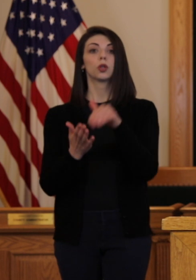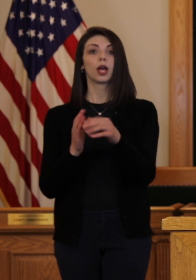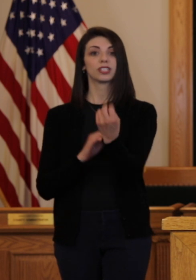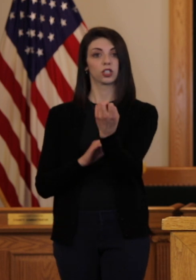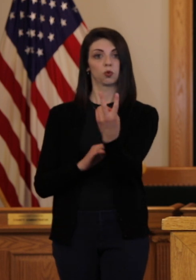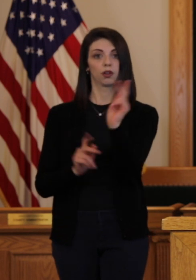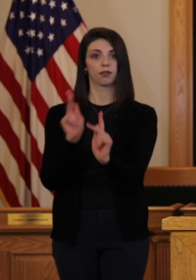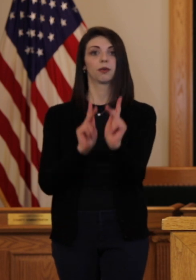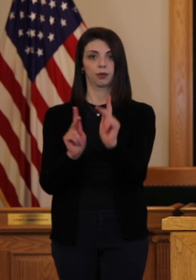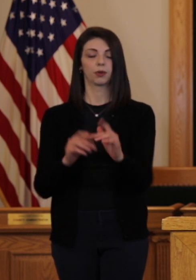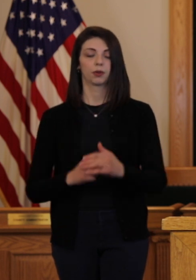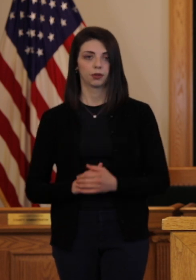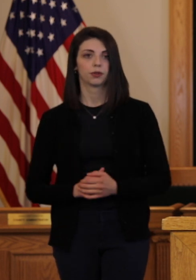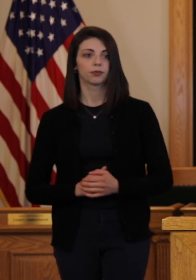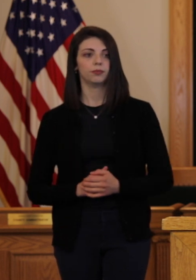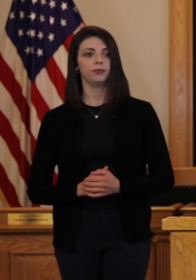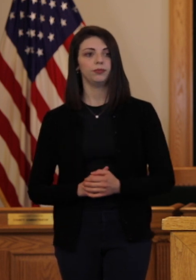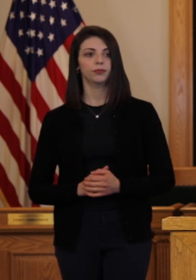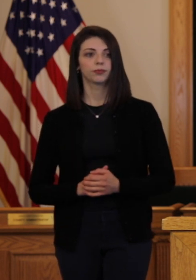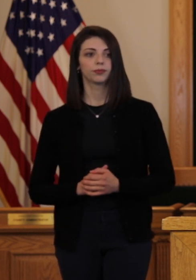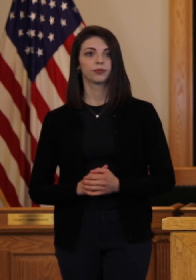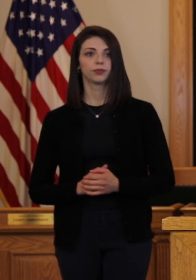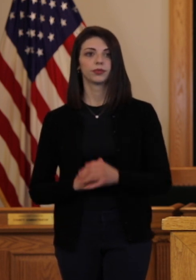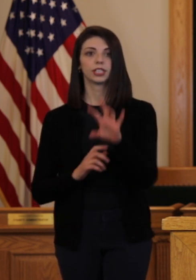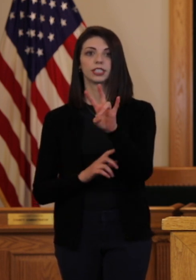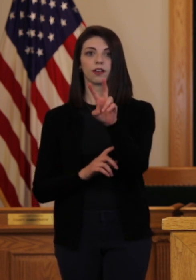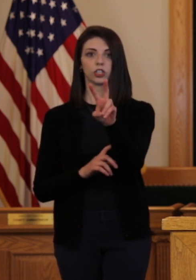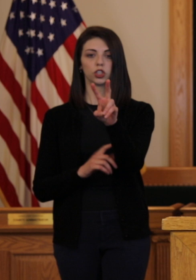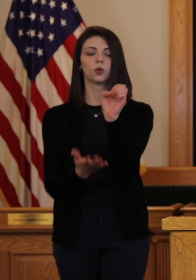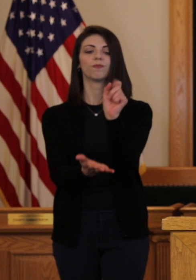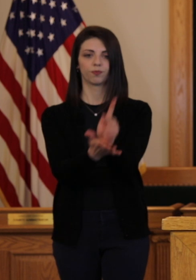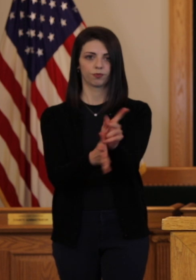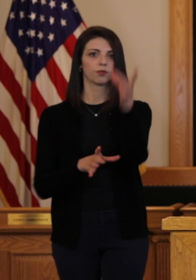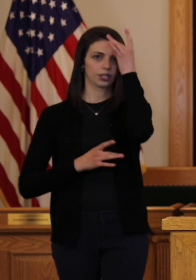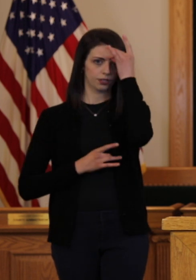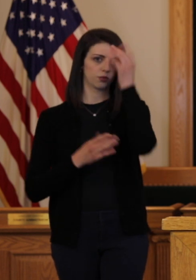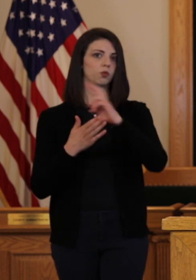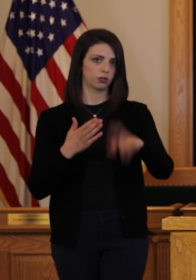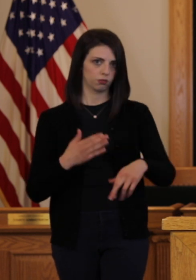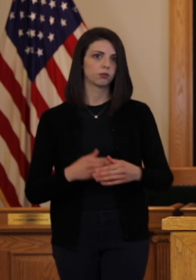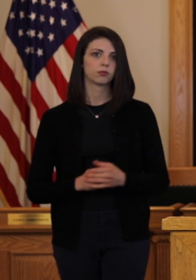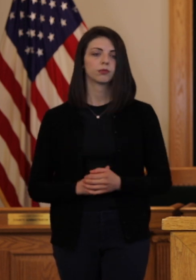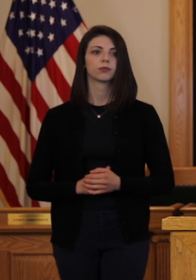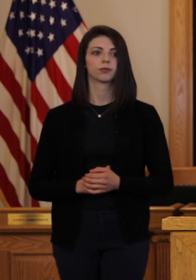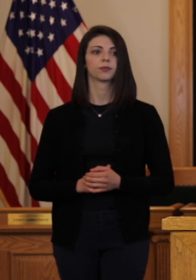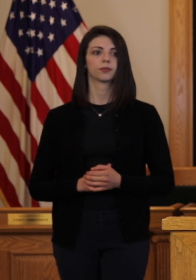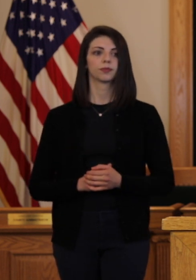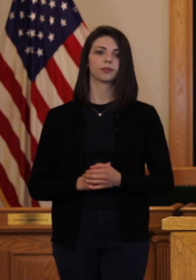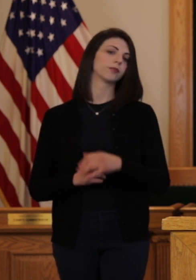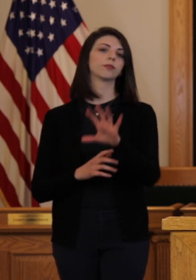2,012 people to be tested for coronavirus. We've had 72 positive test results come back for residents. We